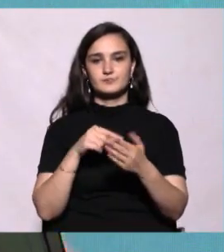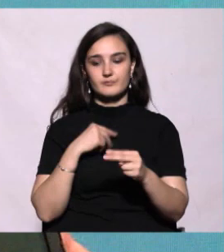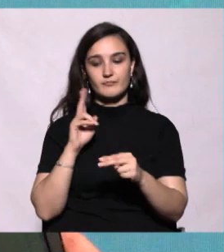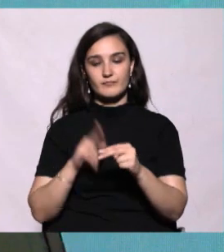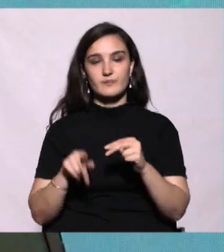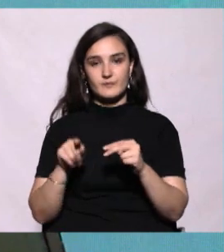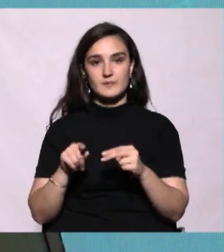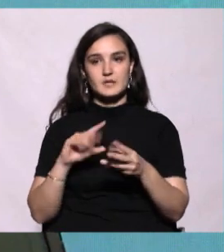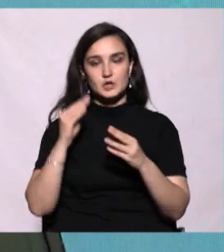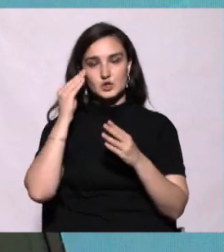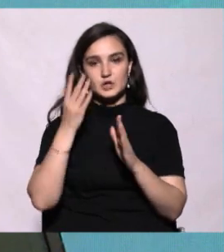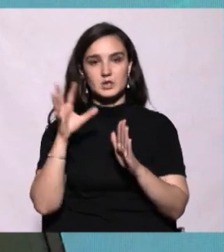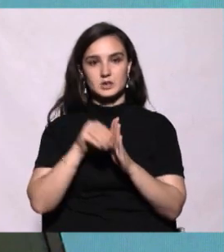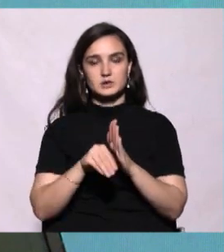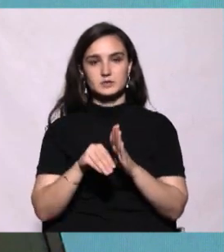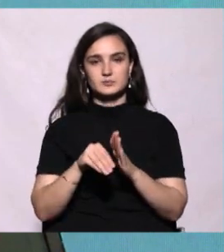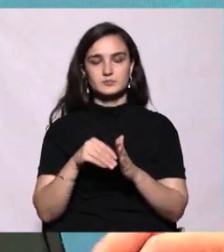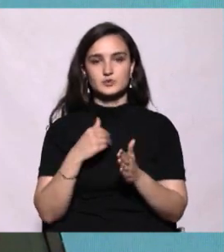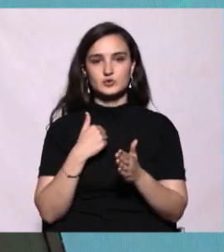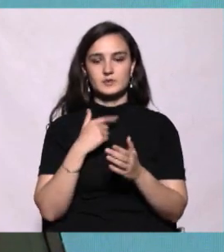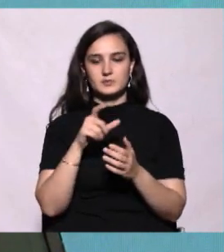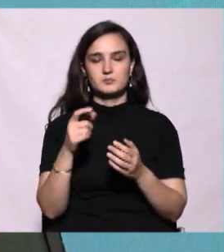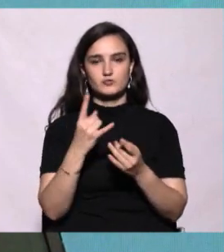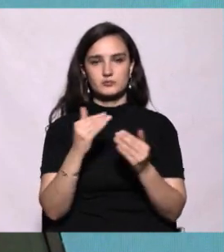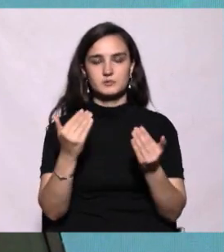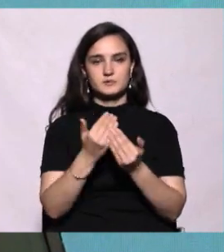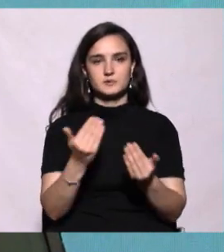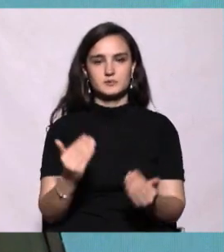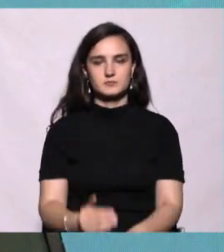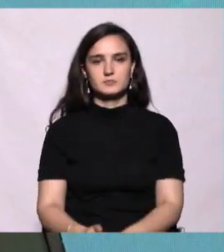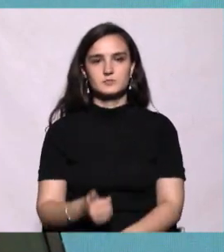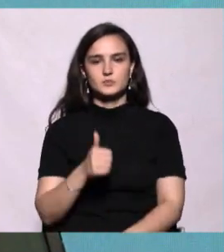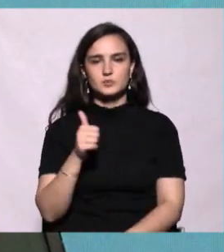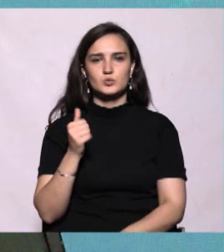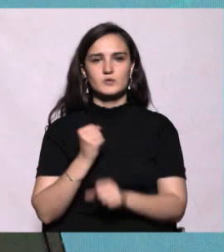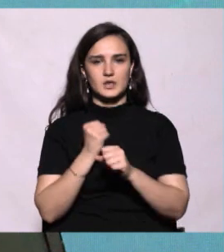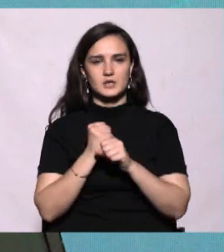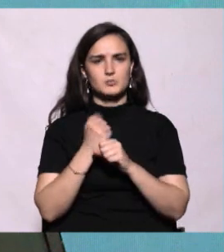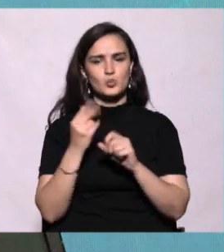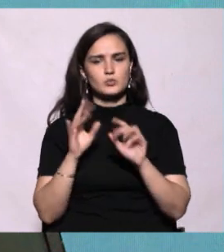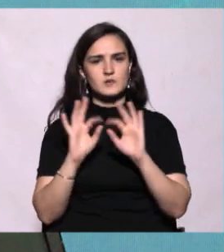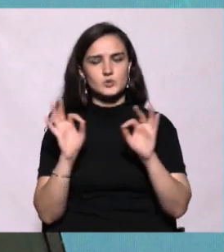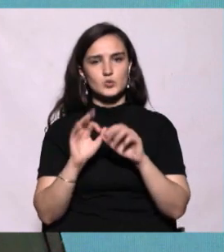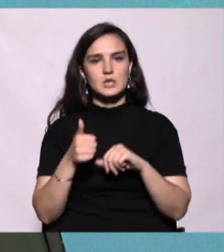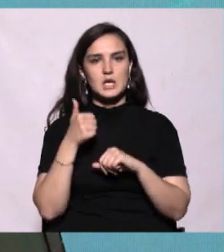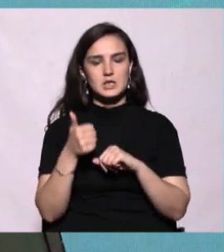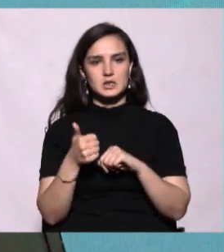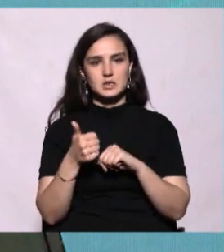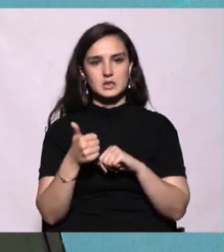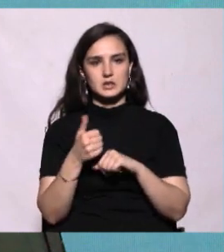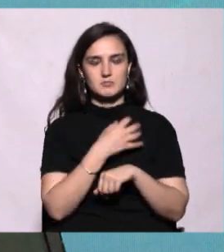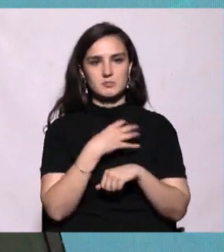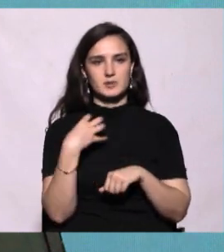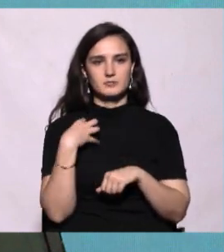the summary part, for our audience. Now, how would you describe a good